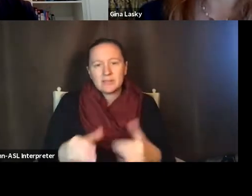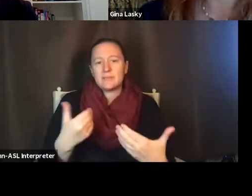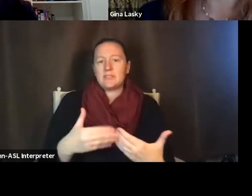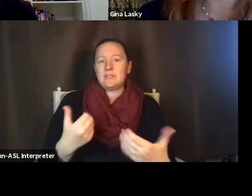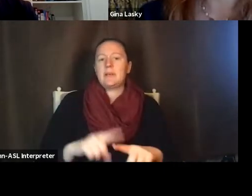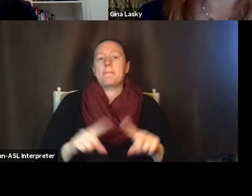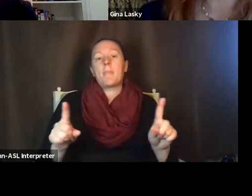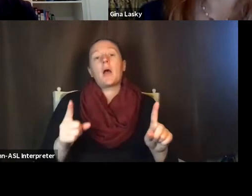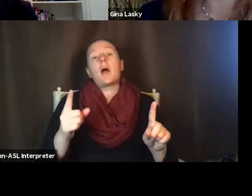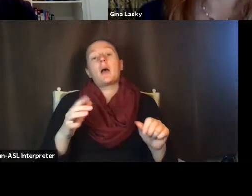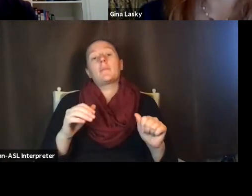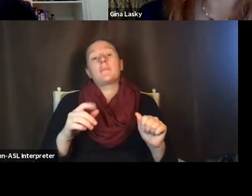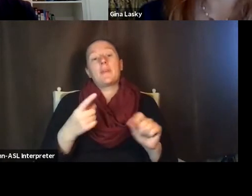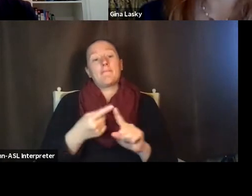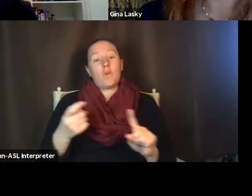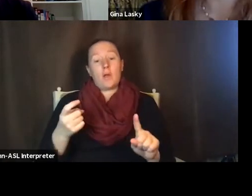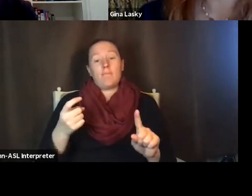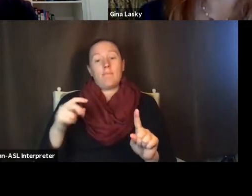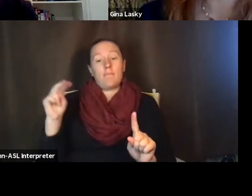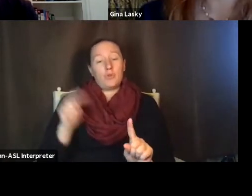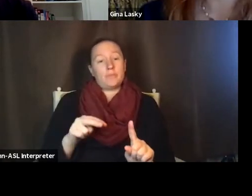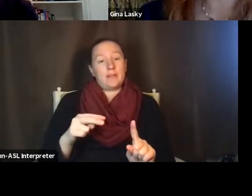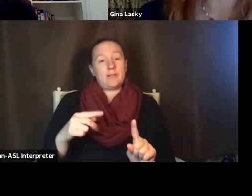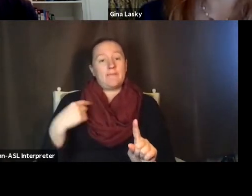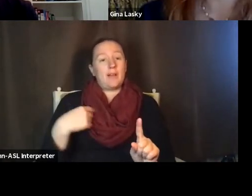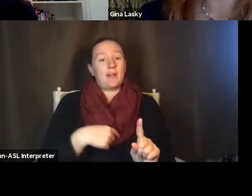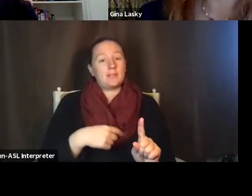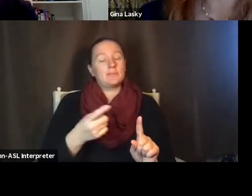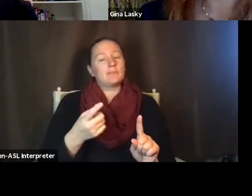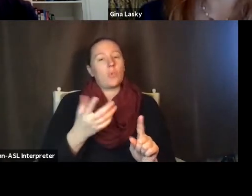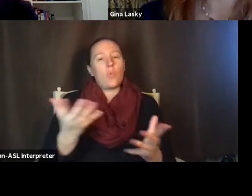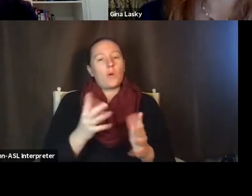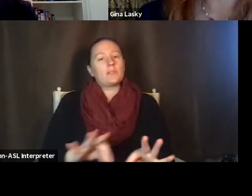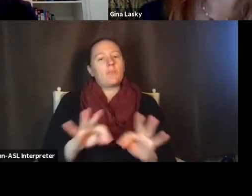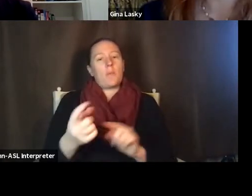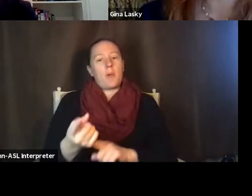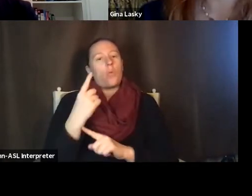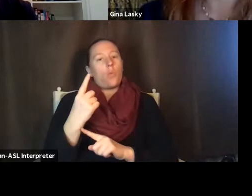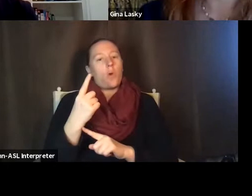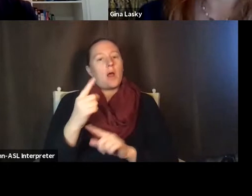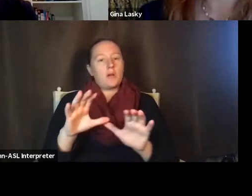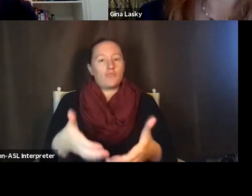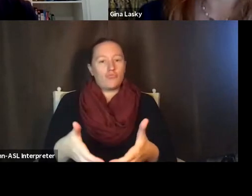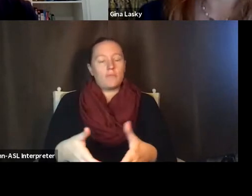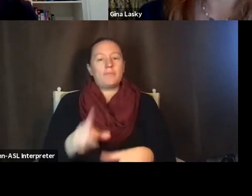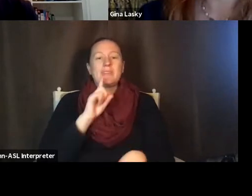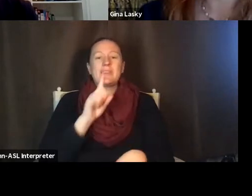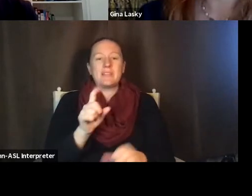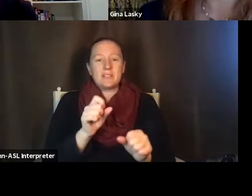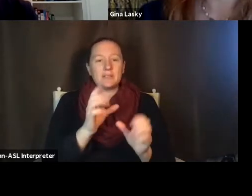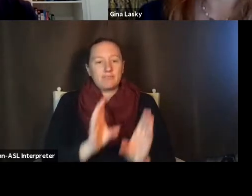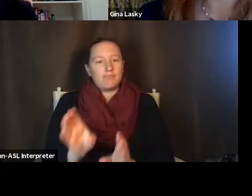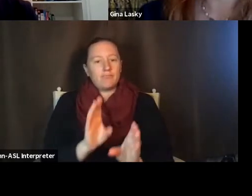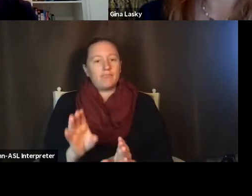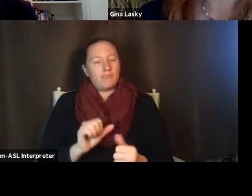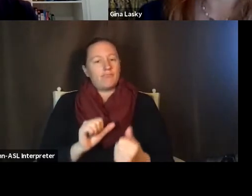think one of the things that from our perspective is most important about that single state authority is that it creates a strategic and clear vision for